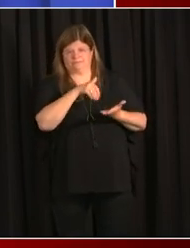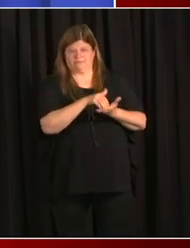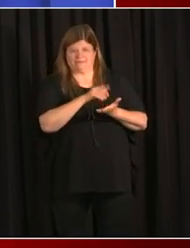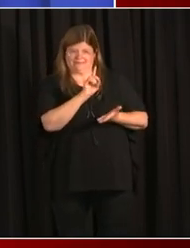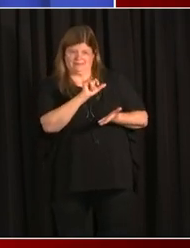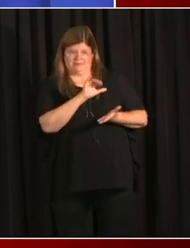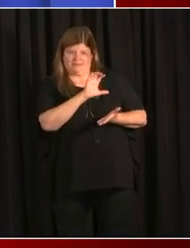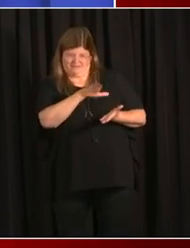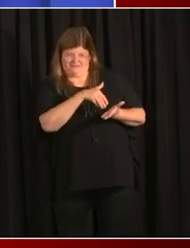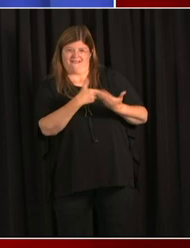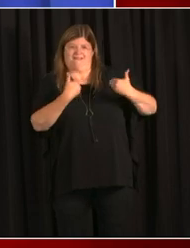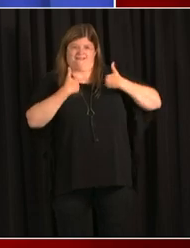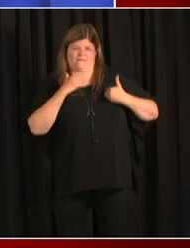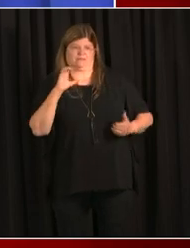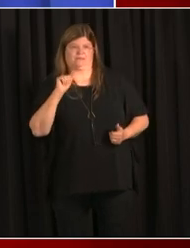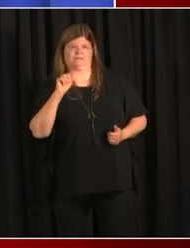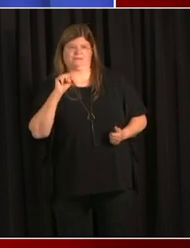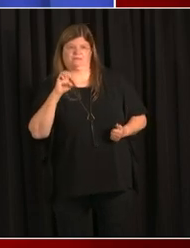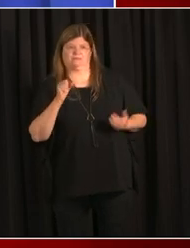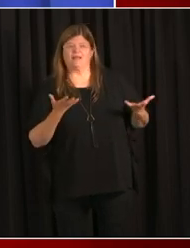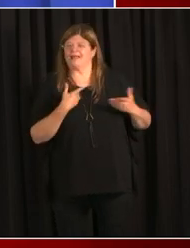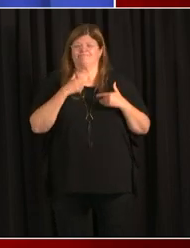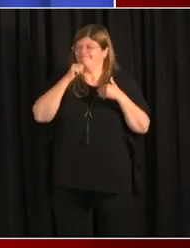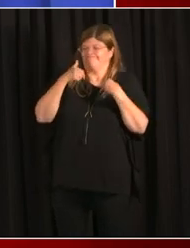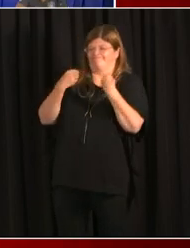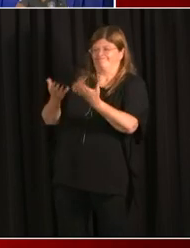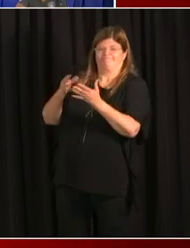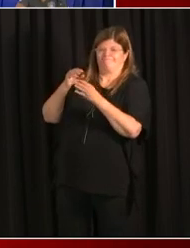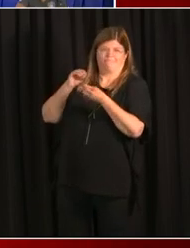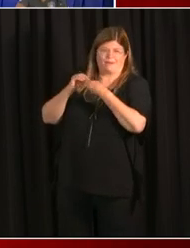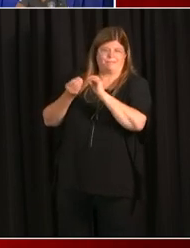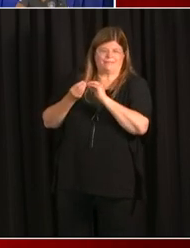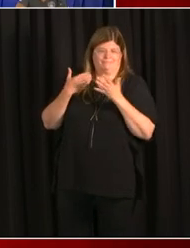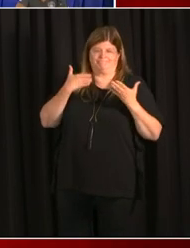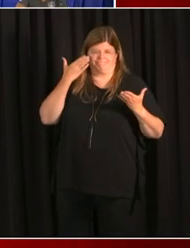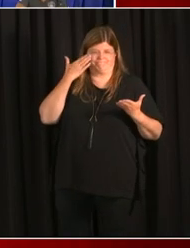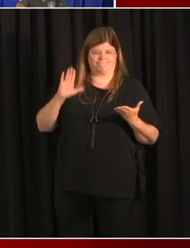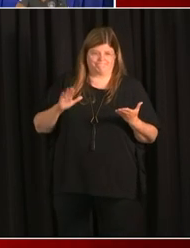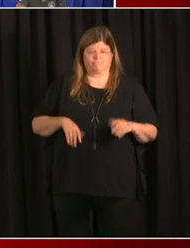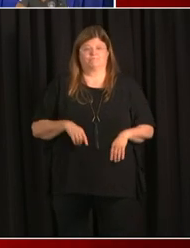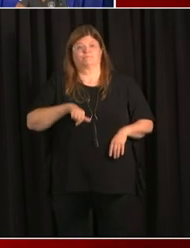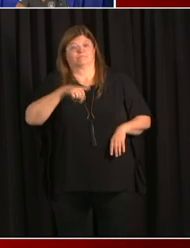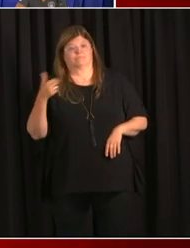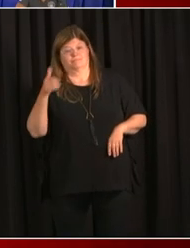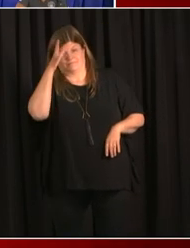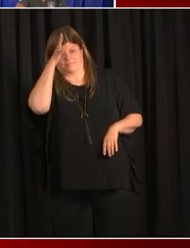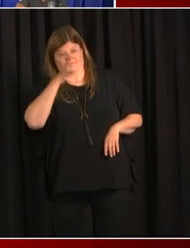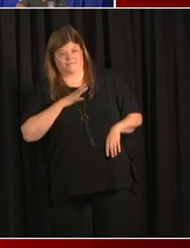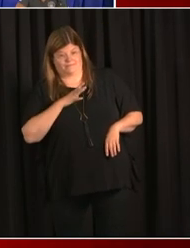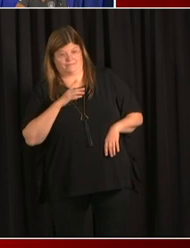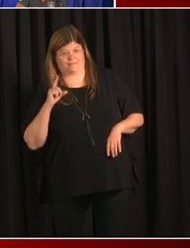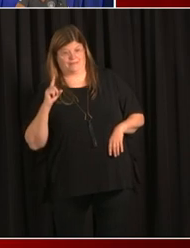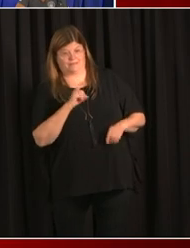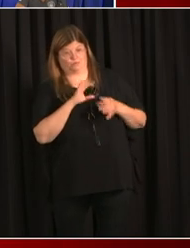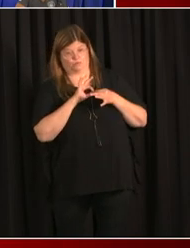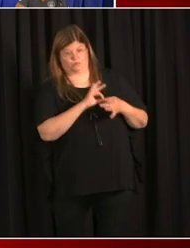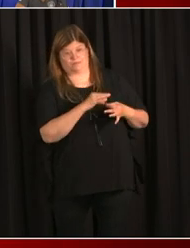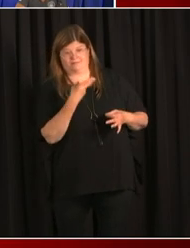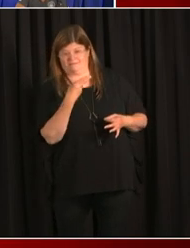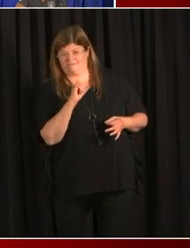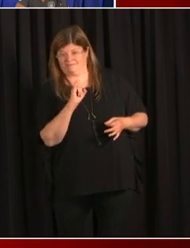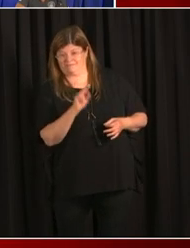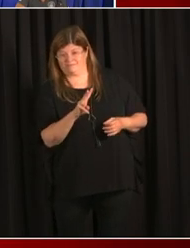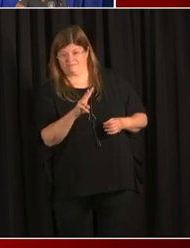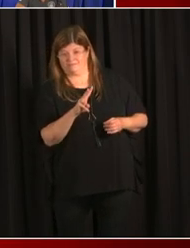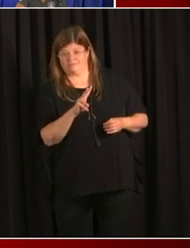to get you that later. Thank you. Yes. In terms of the HIV report, the disproportionate impact on Black